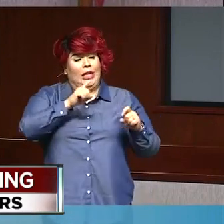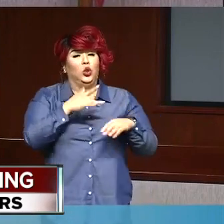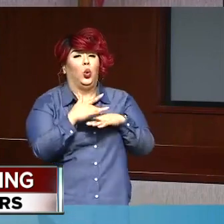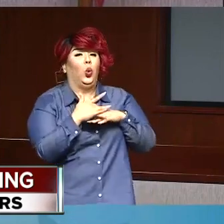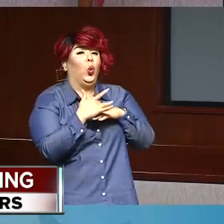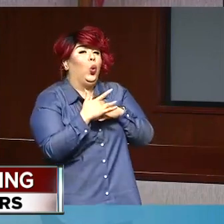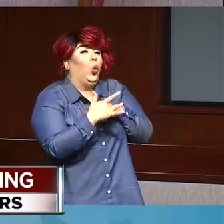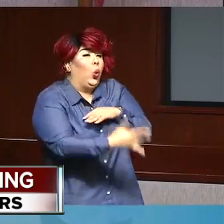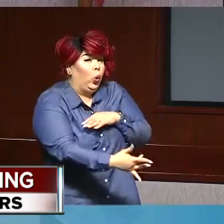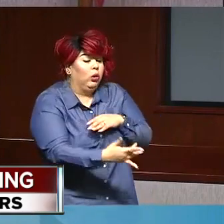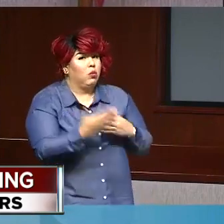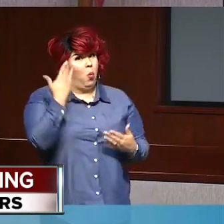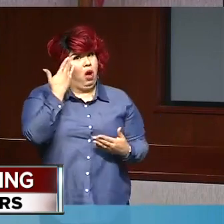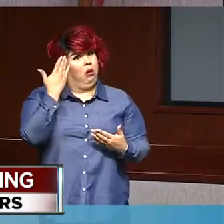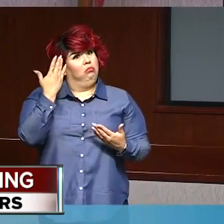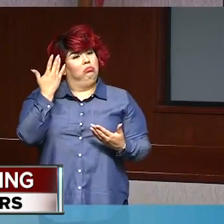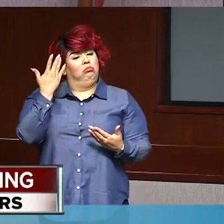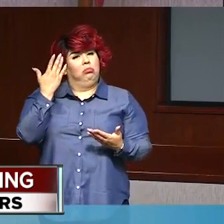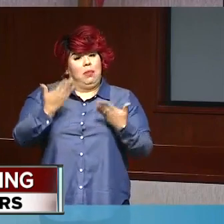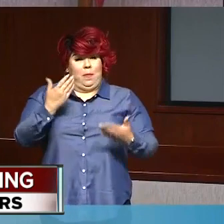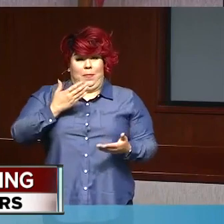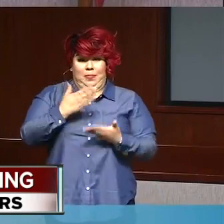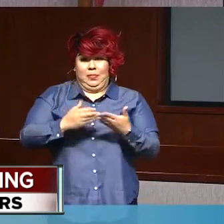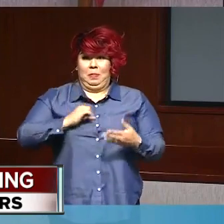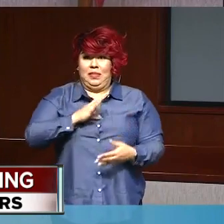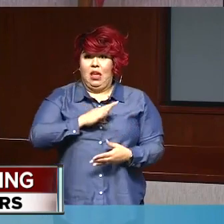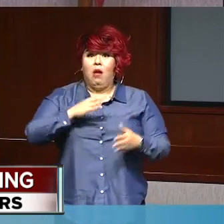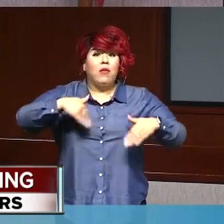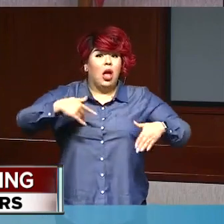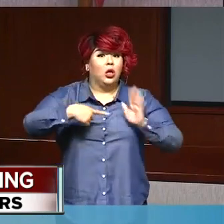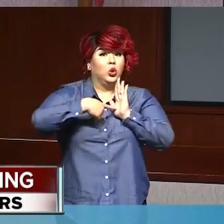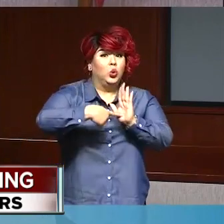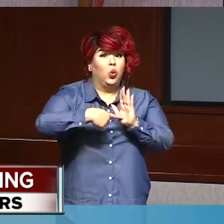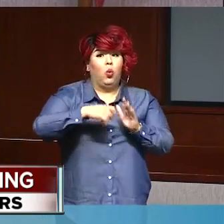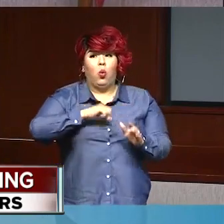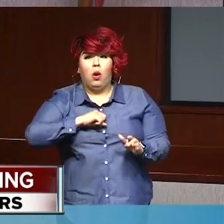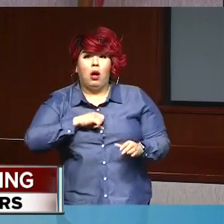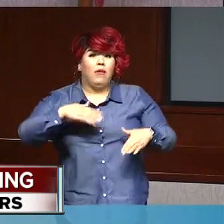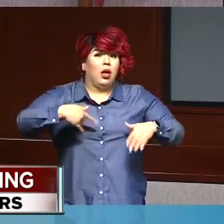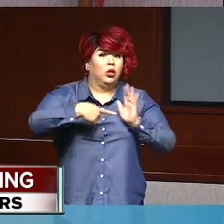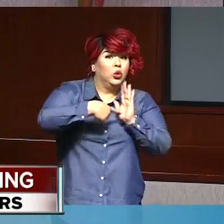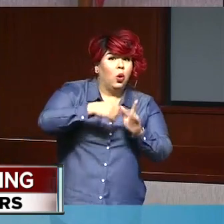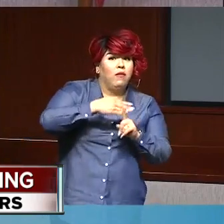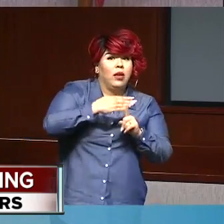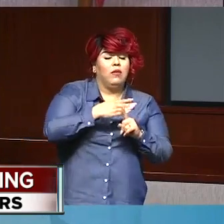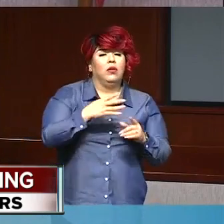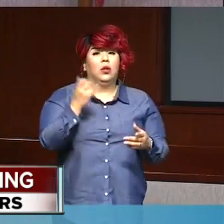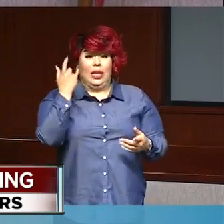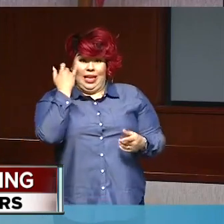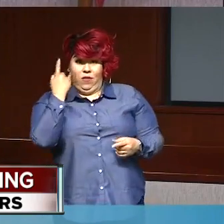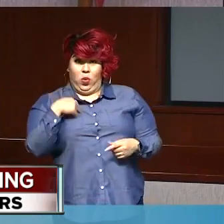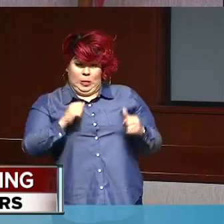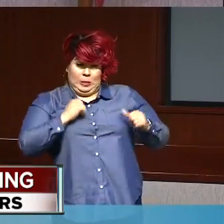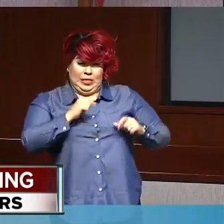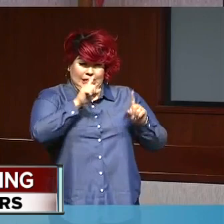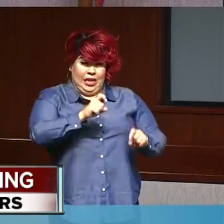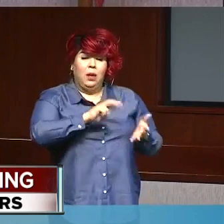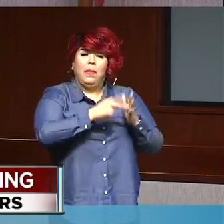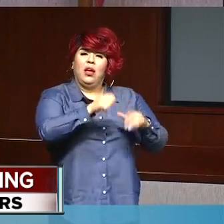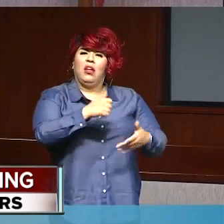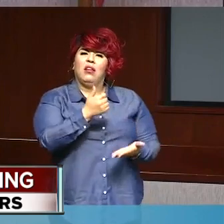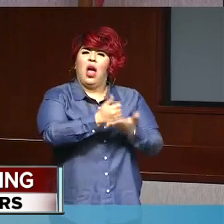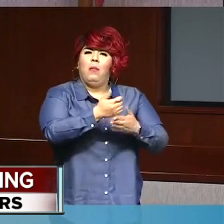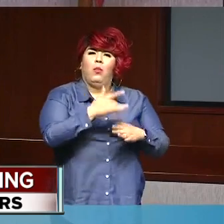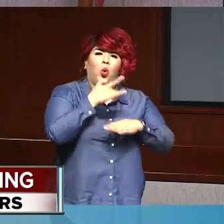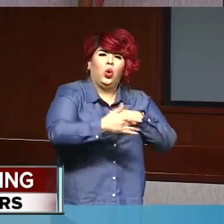those asymptomatic employees earlier on, so we can take actions to preclude them from coming to work and preclude them from actually